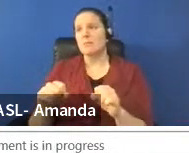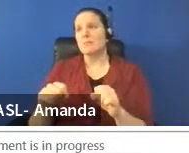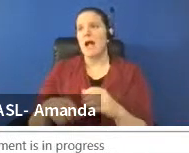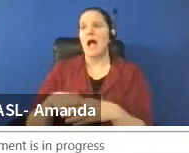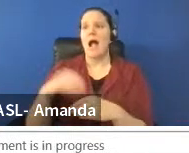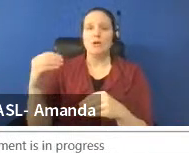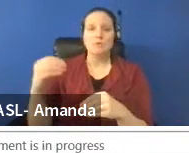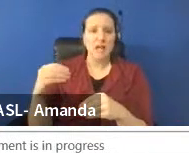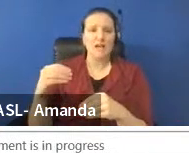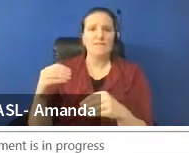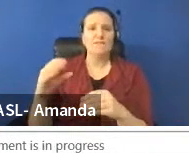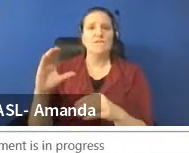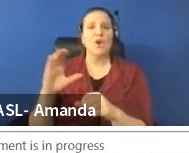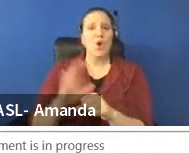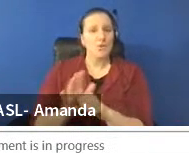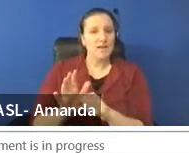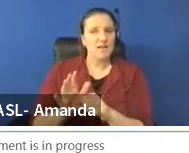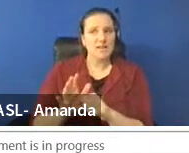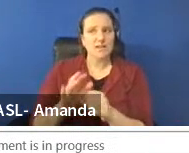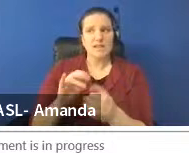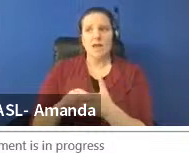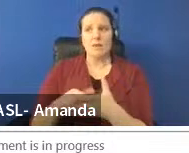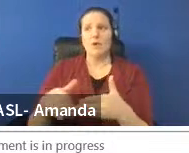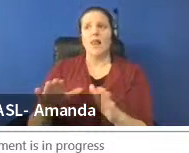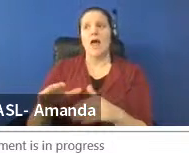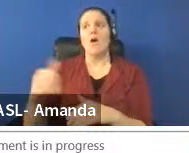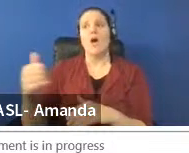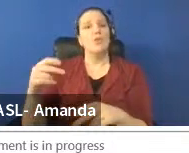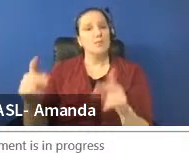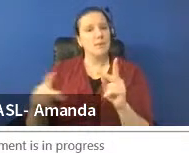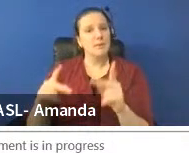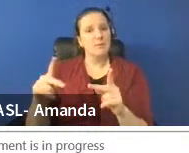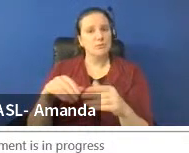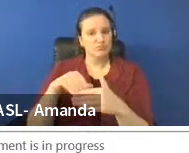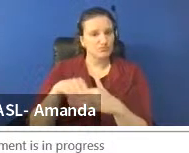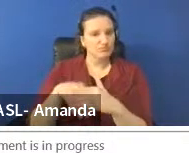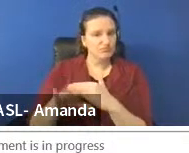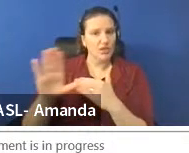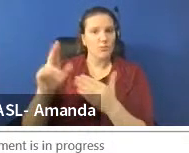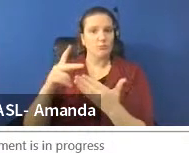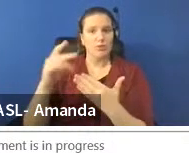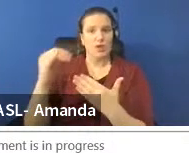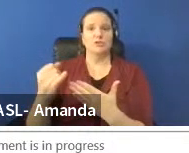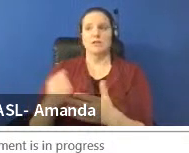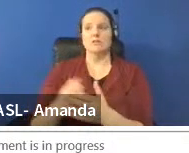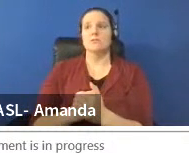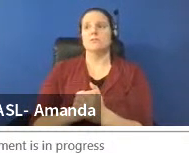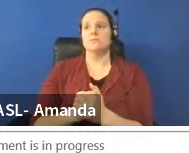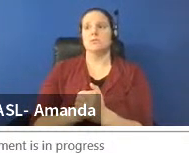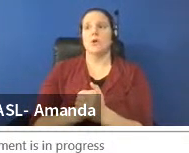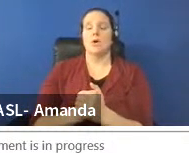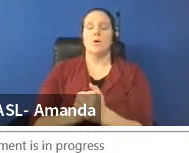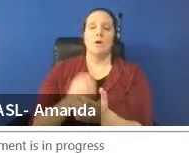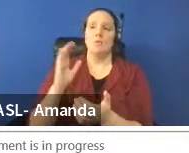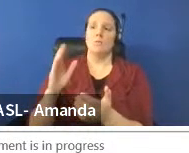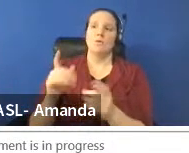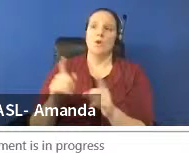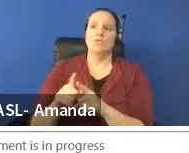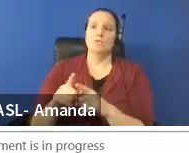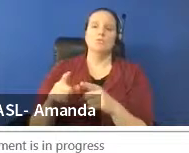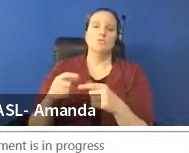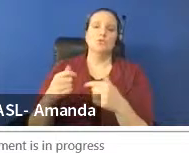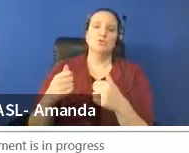of COVID that would allow other folks to enter into their projects. And so I would also challenge the